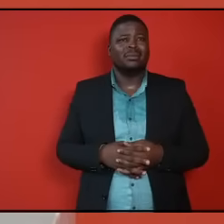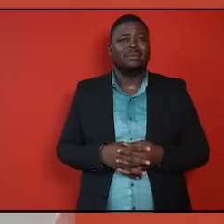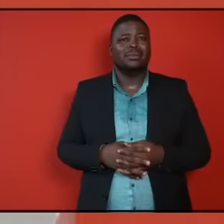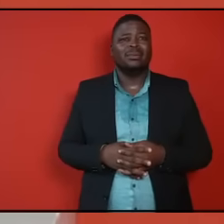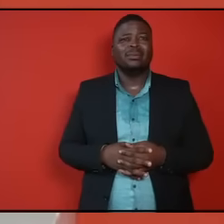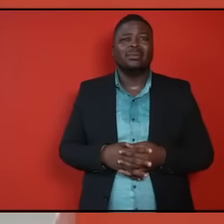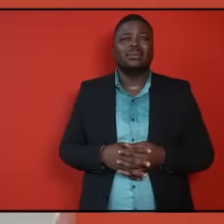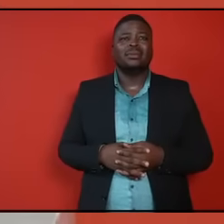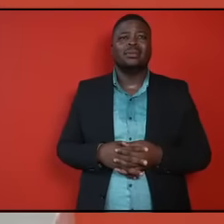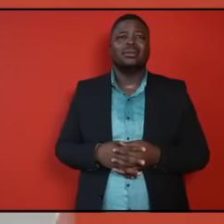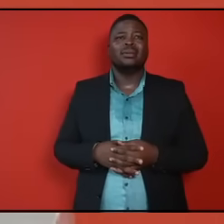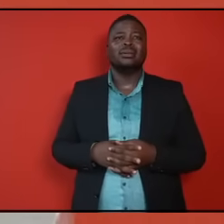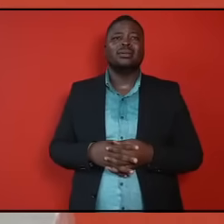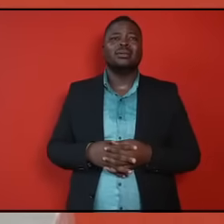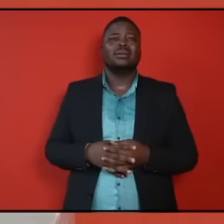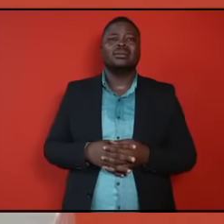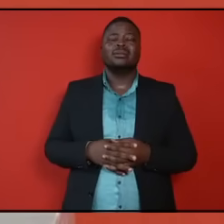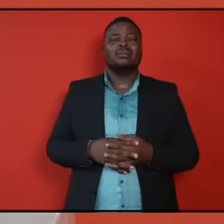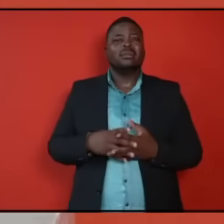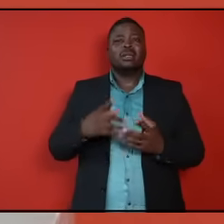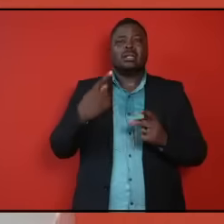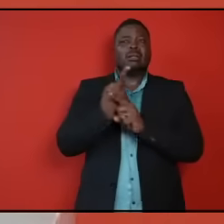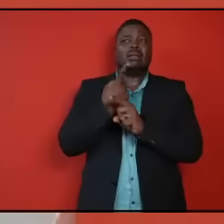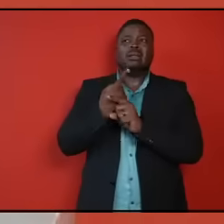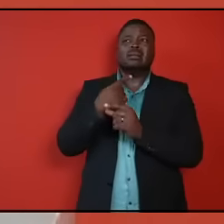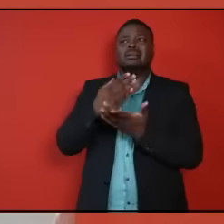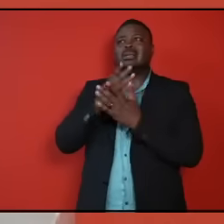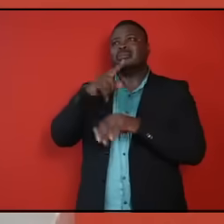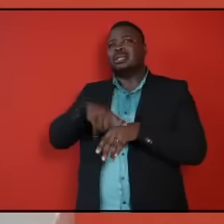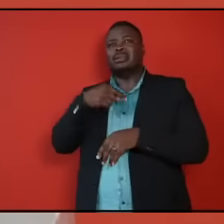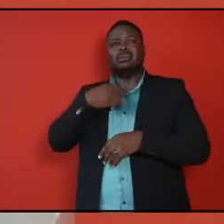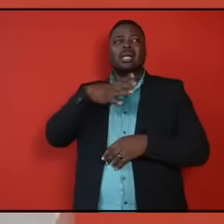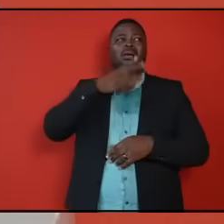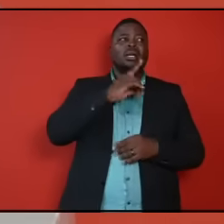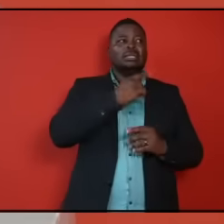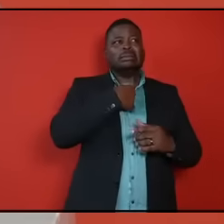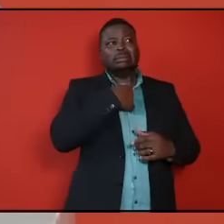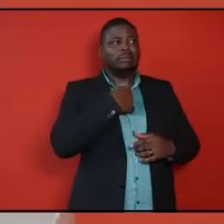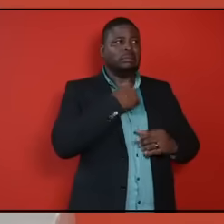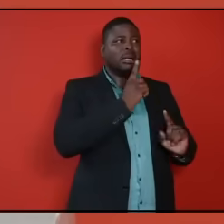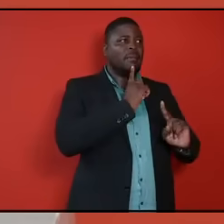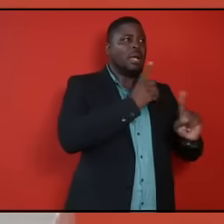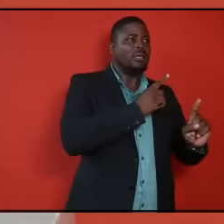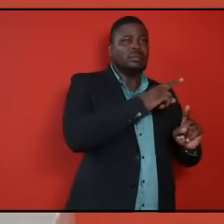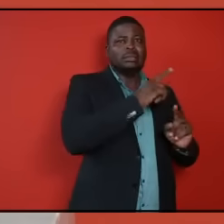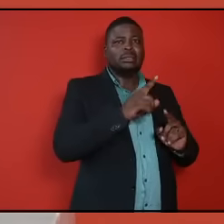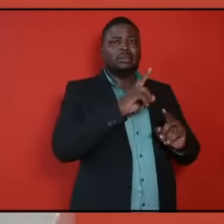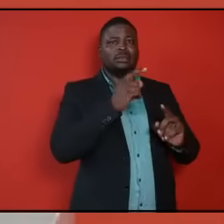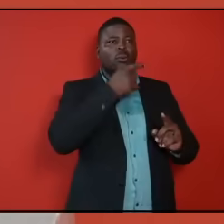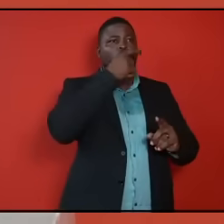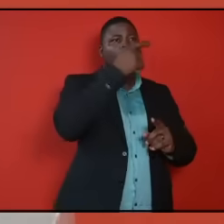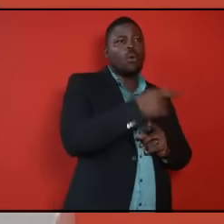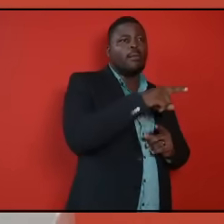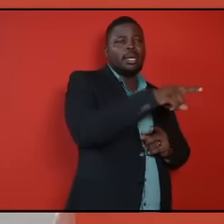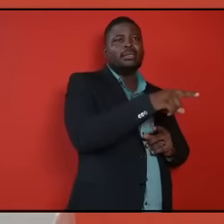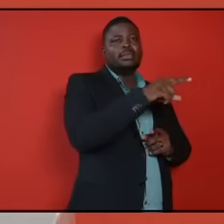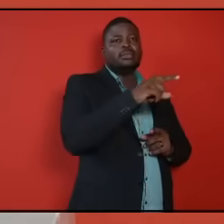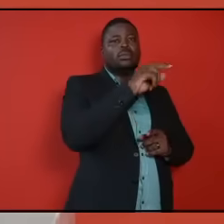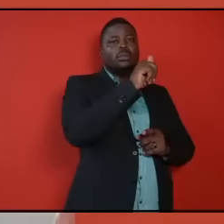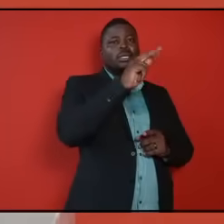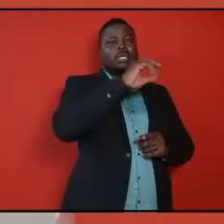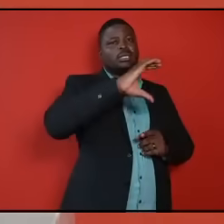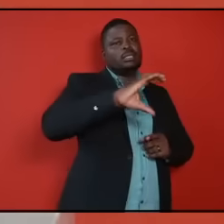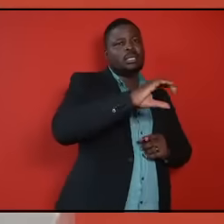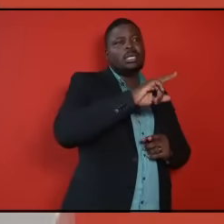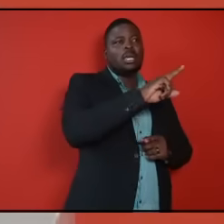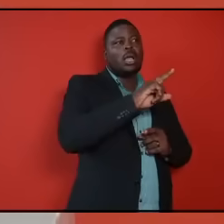From time to time, I get tempted to comment on ANC conferences because I know them. I know where they come from.